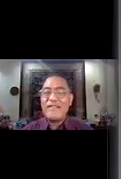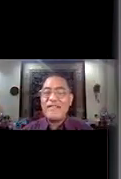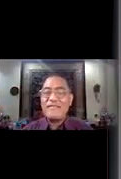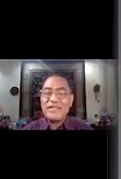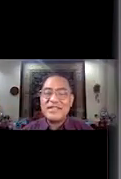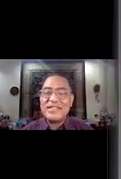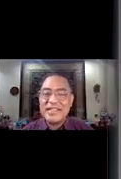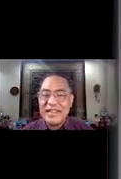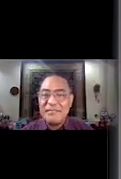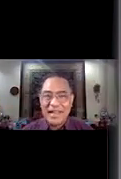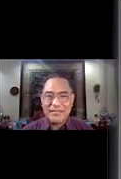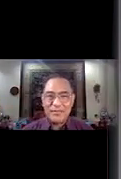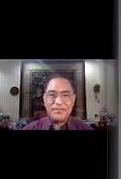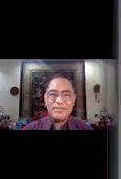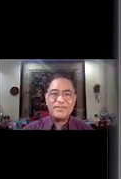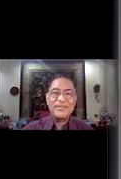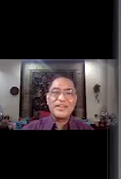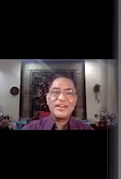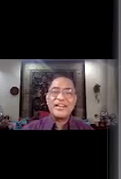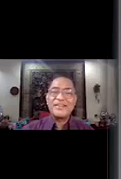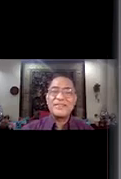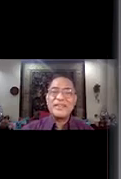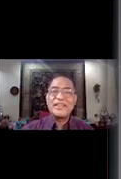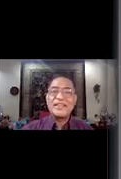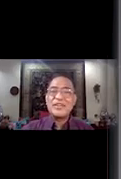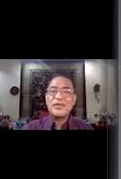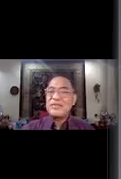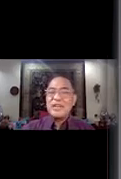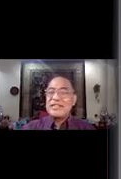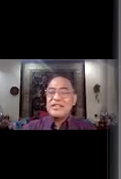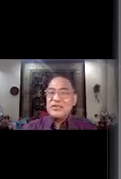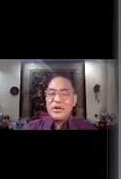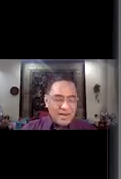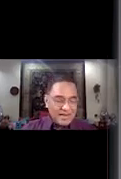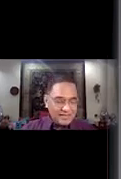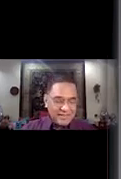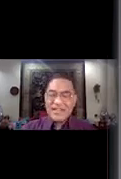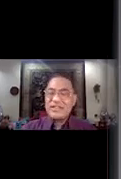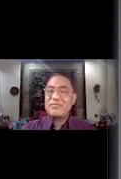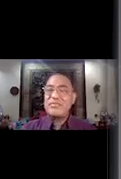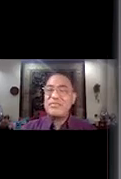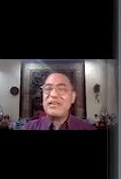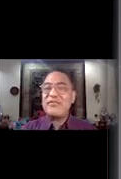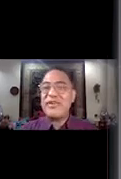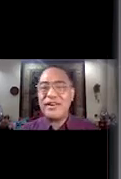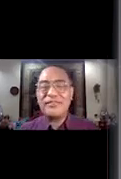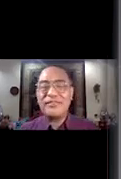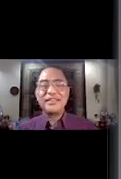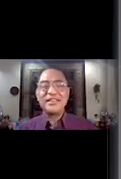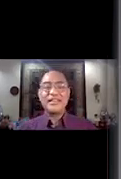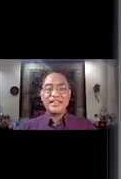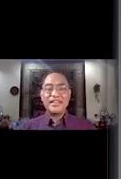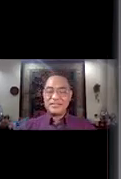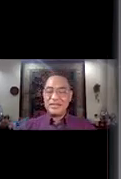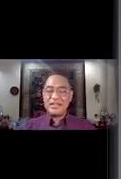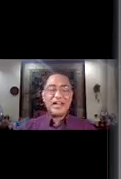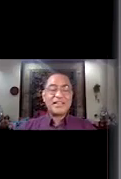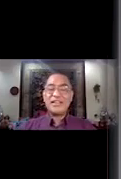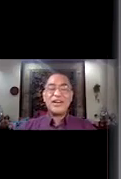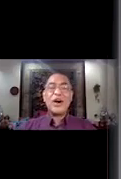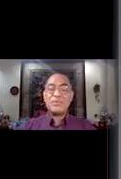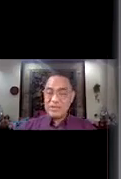have the same platform, all right? So the new normal, nothing to be afraid of. It's